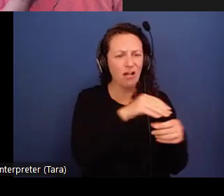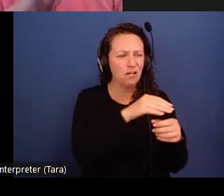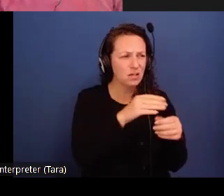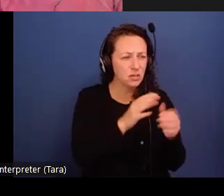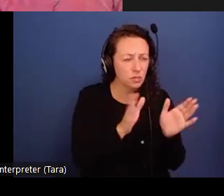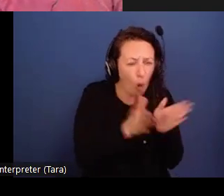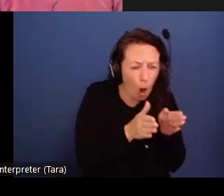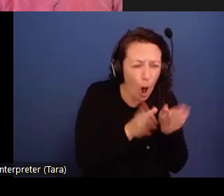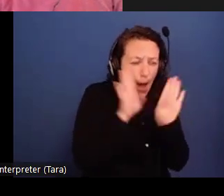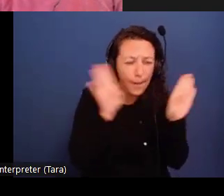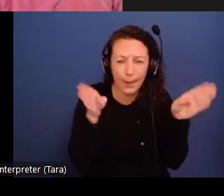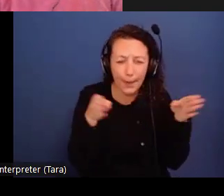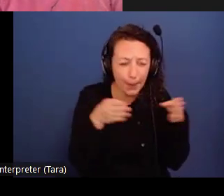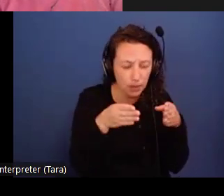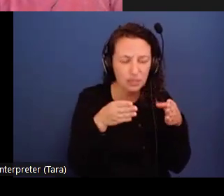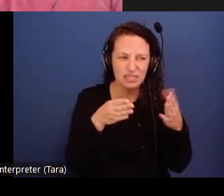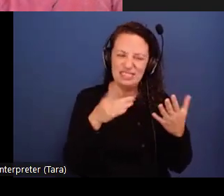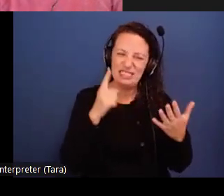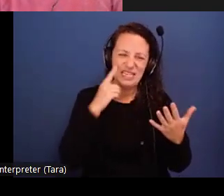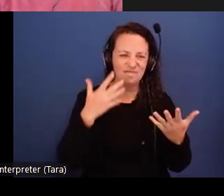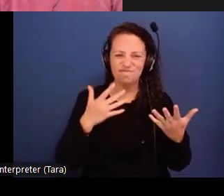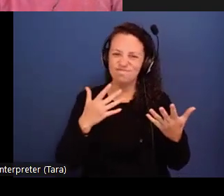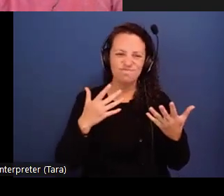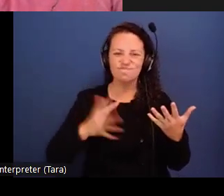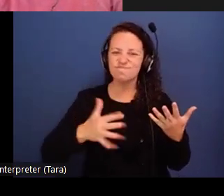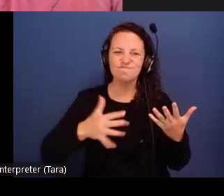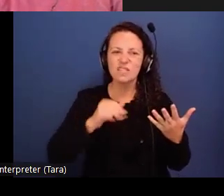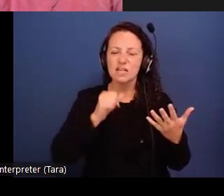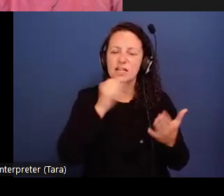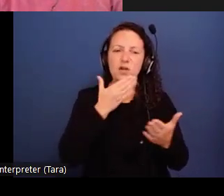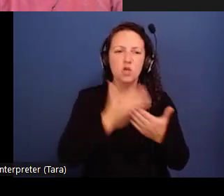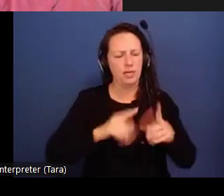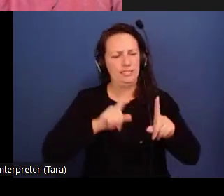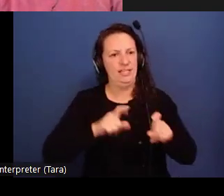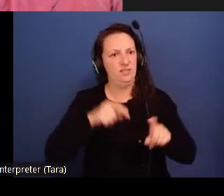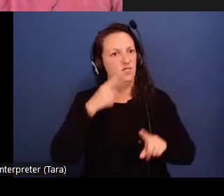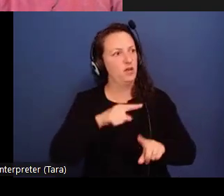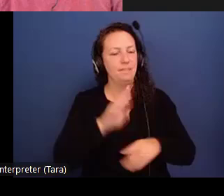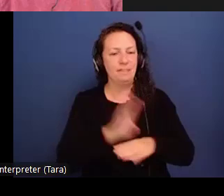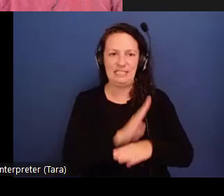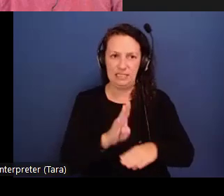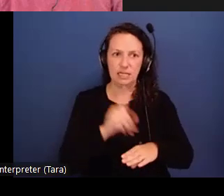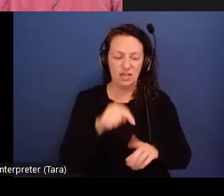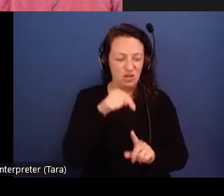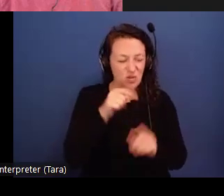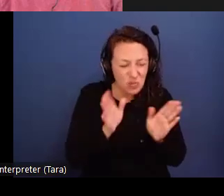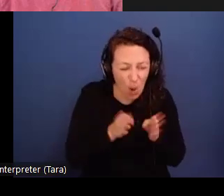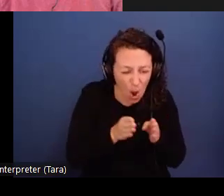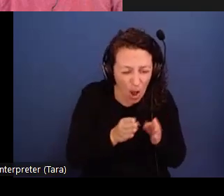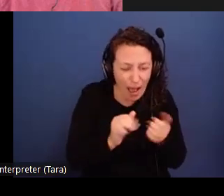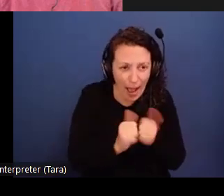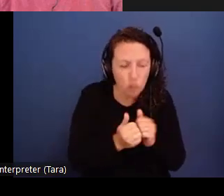real test of the business. How do you take it and scale it? It's a 3-month program. Currently, we